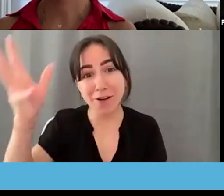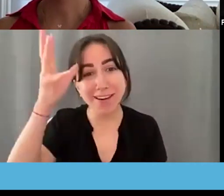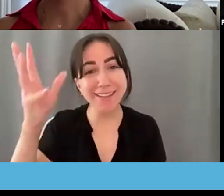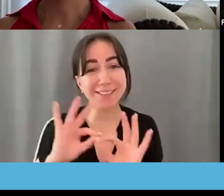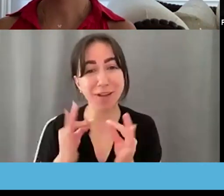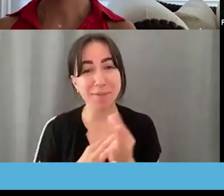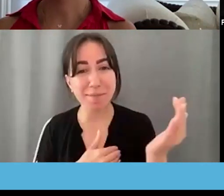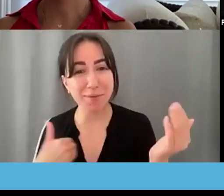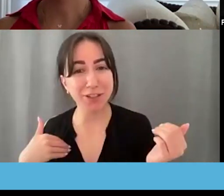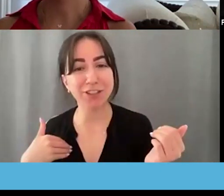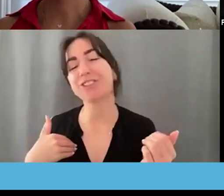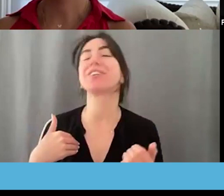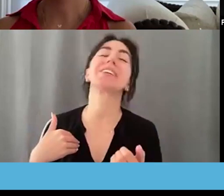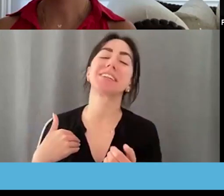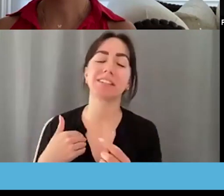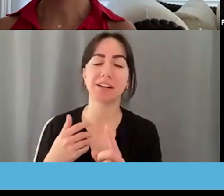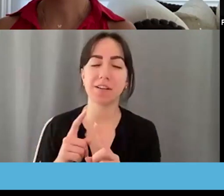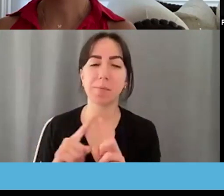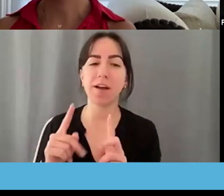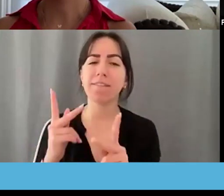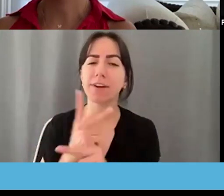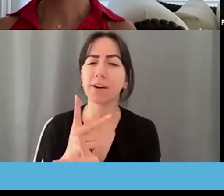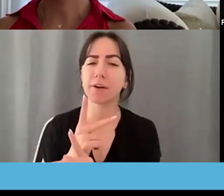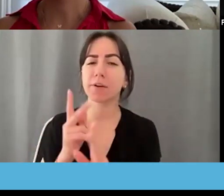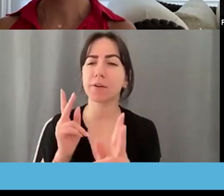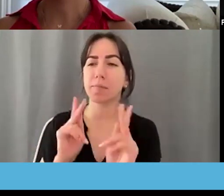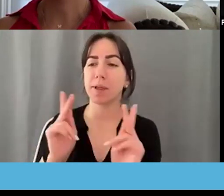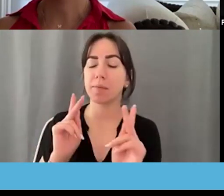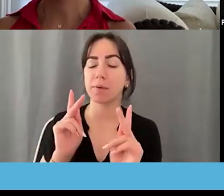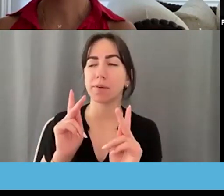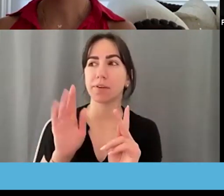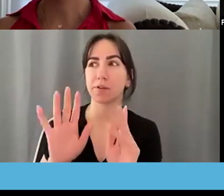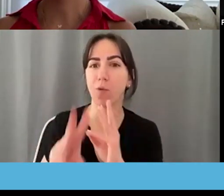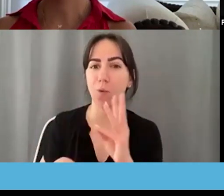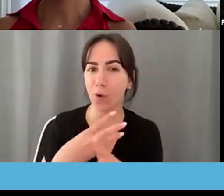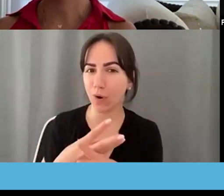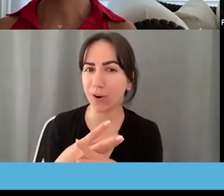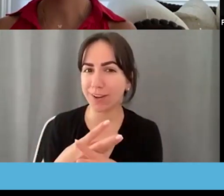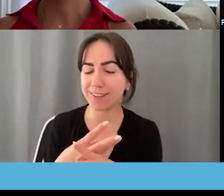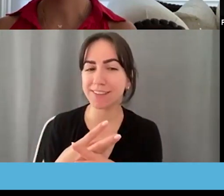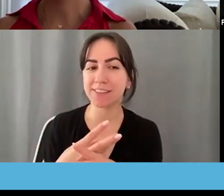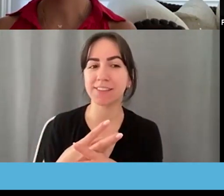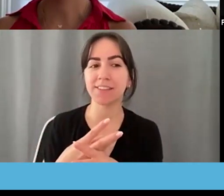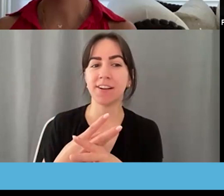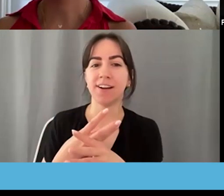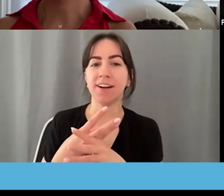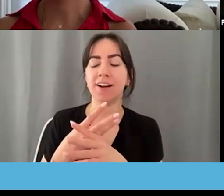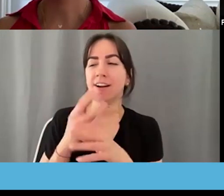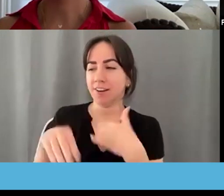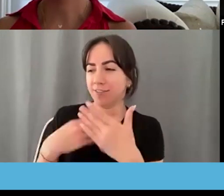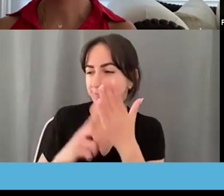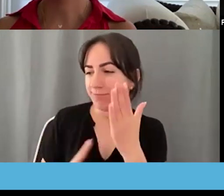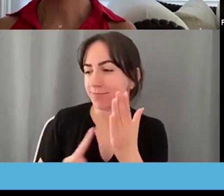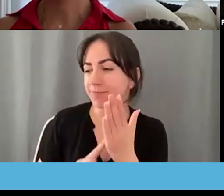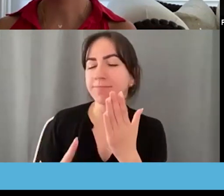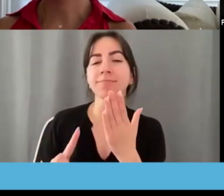family members, but figure out who the people are in your world or yet unknown to you through all that research and reading that